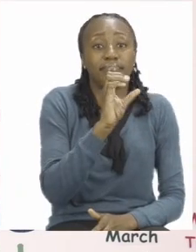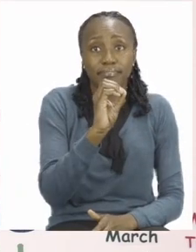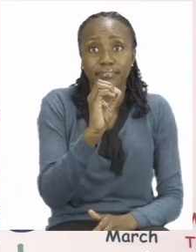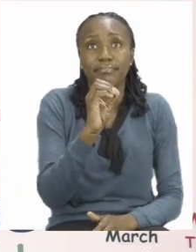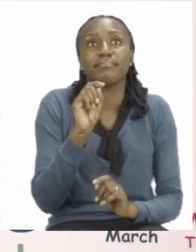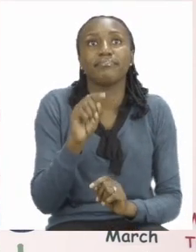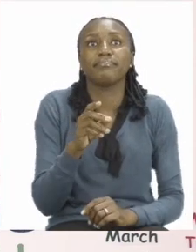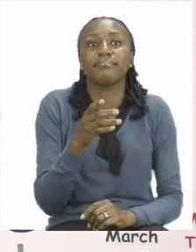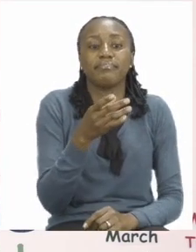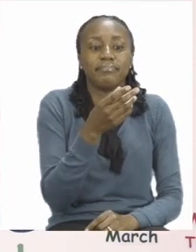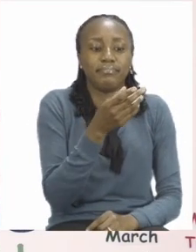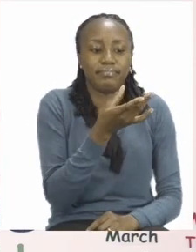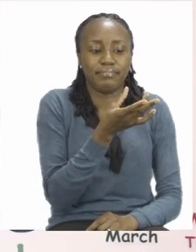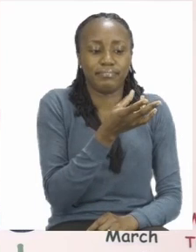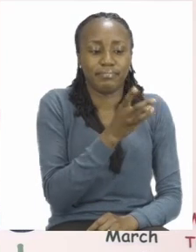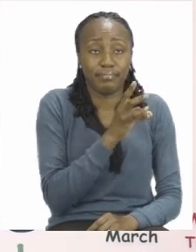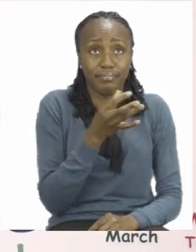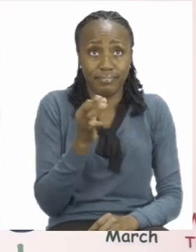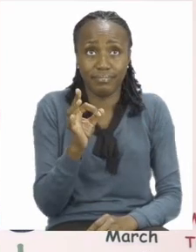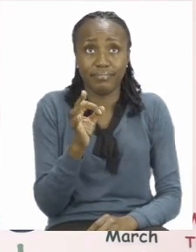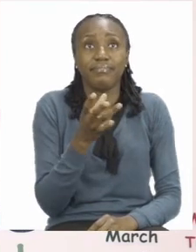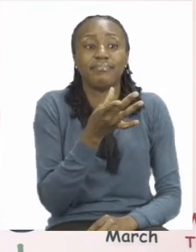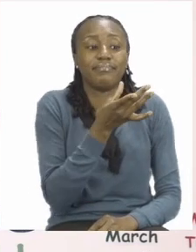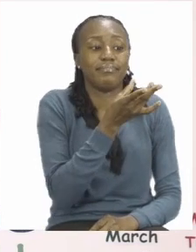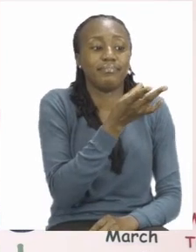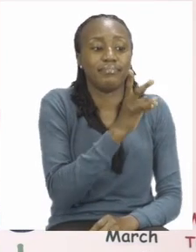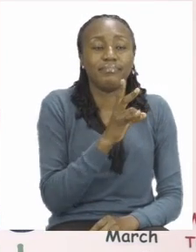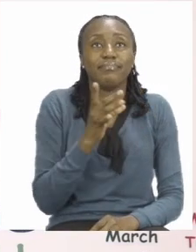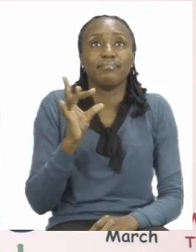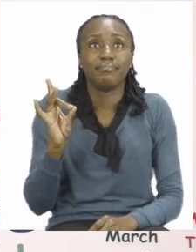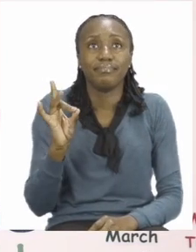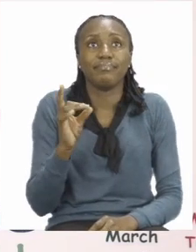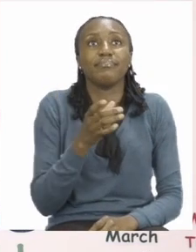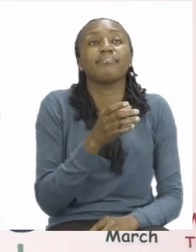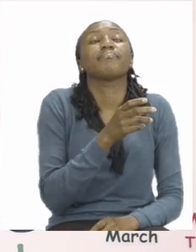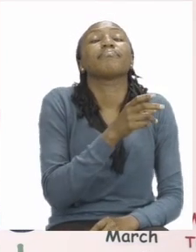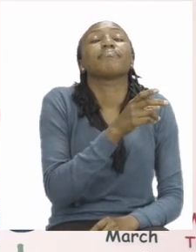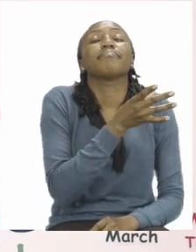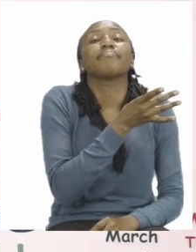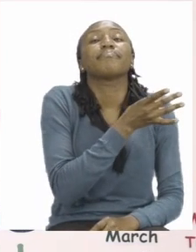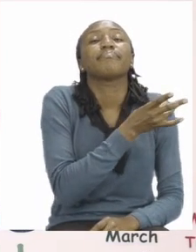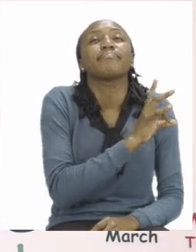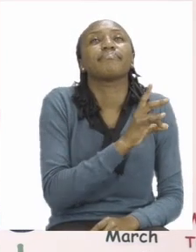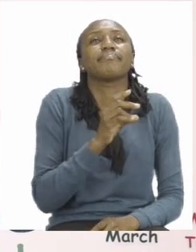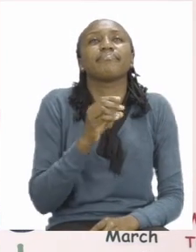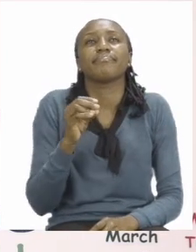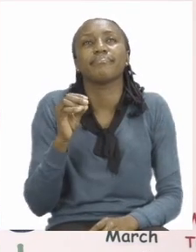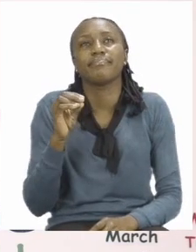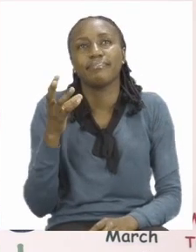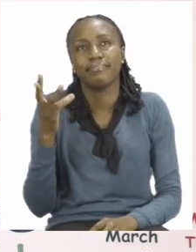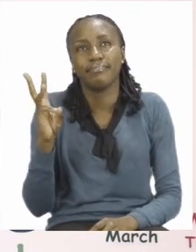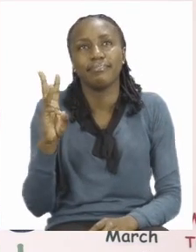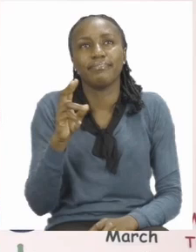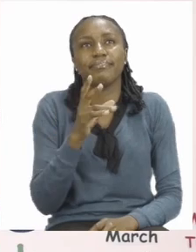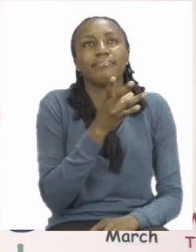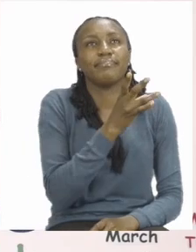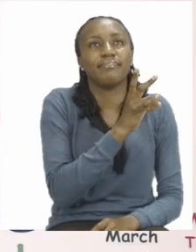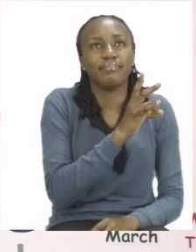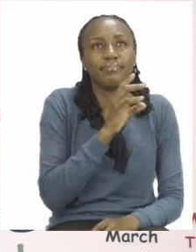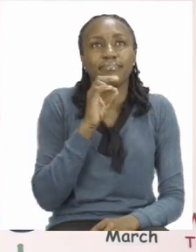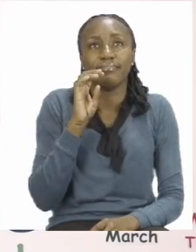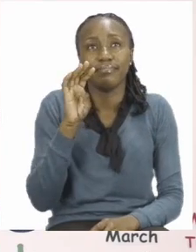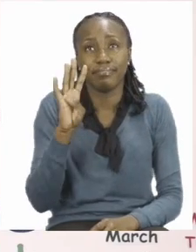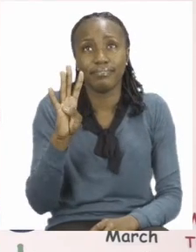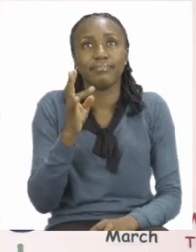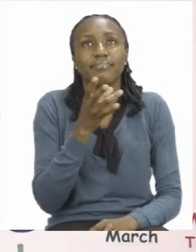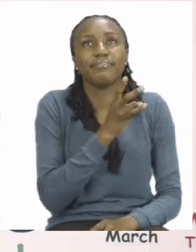79, 78, 77, 76, 75,